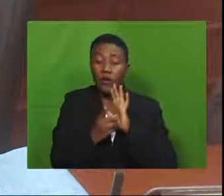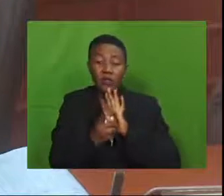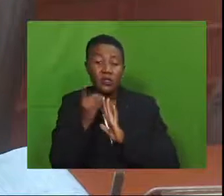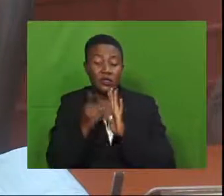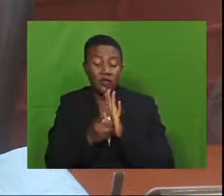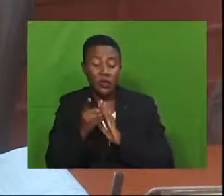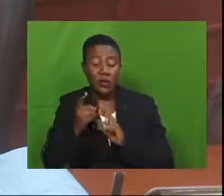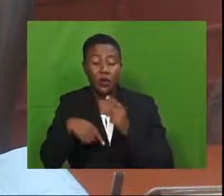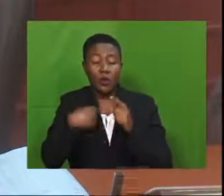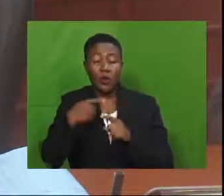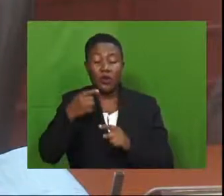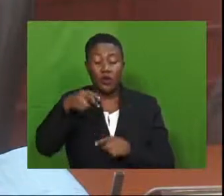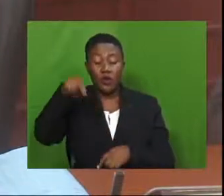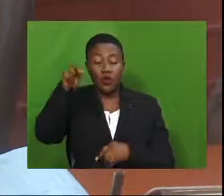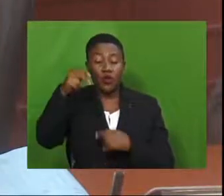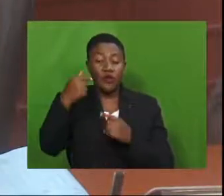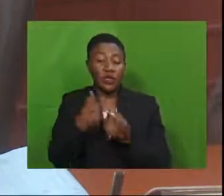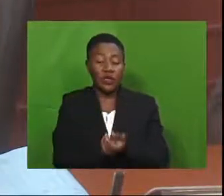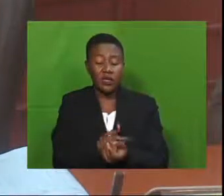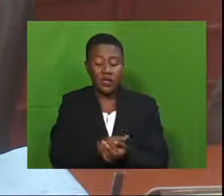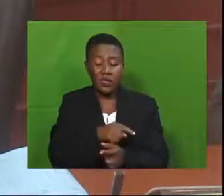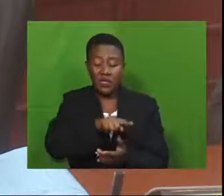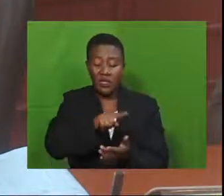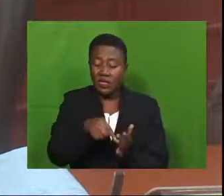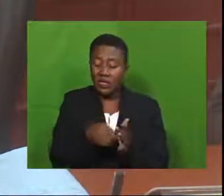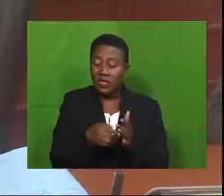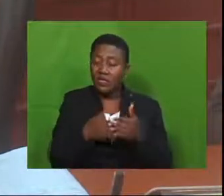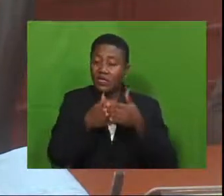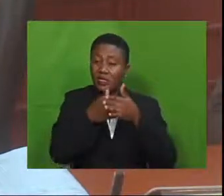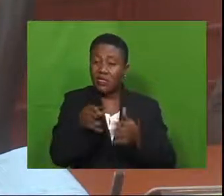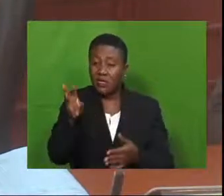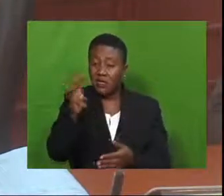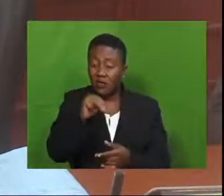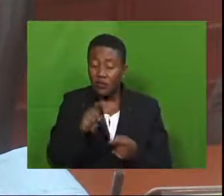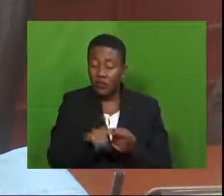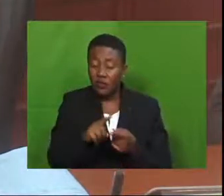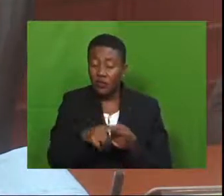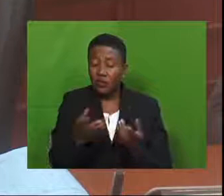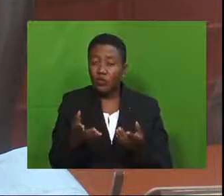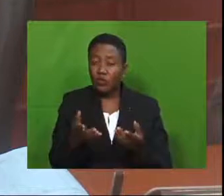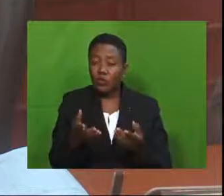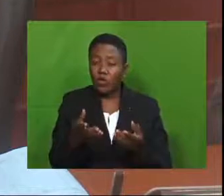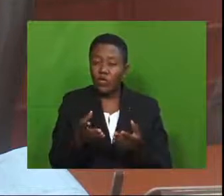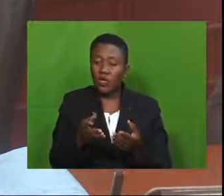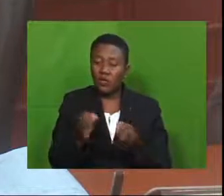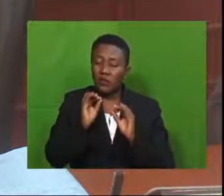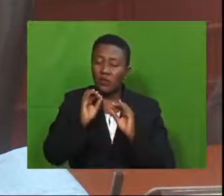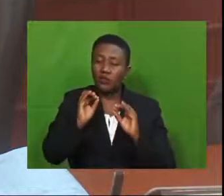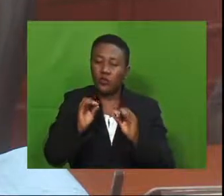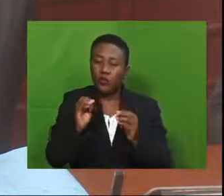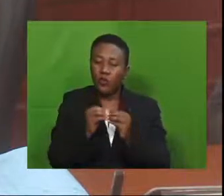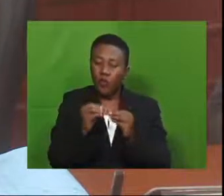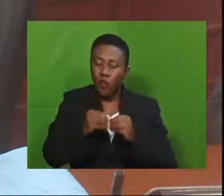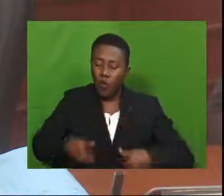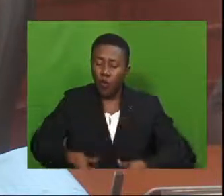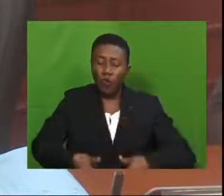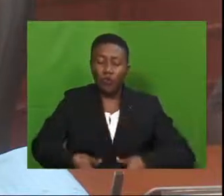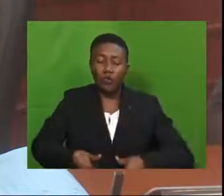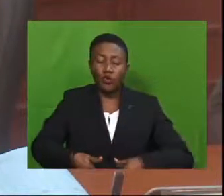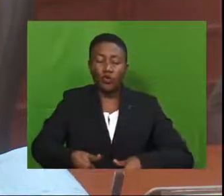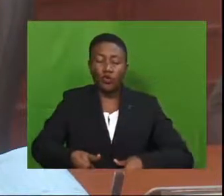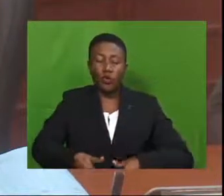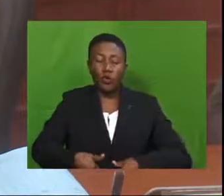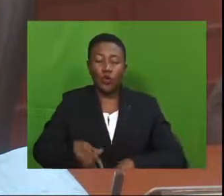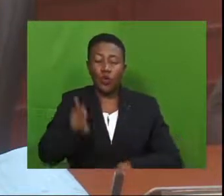northern Ghana. This position led him to actively recruit and mentor many young northern Ghanaians from across all parties